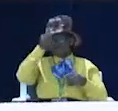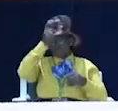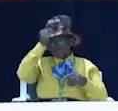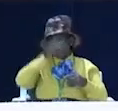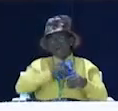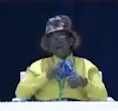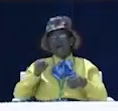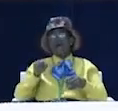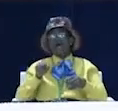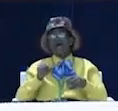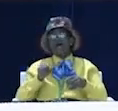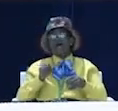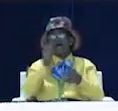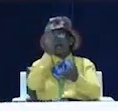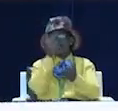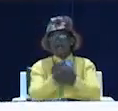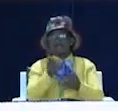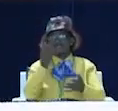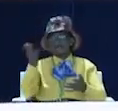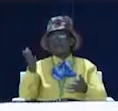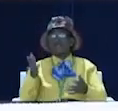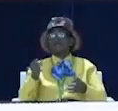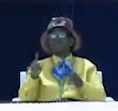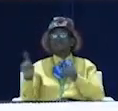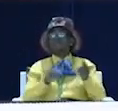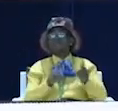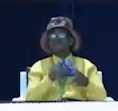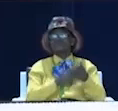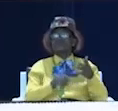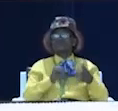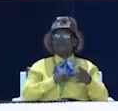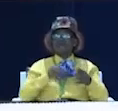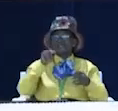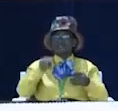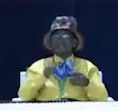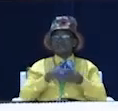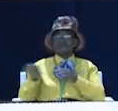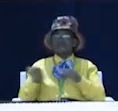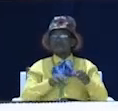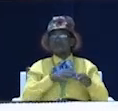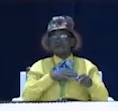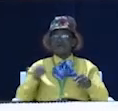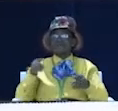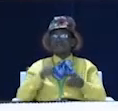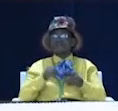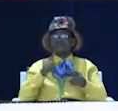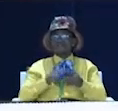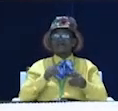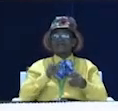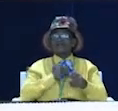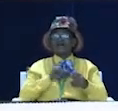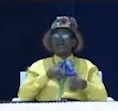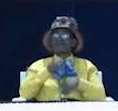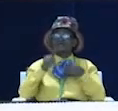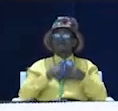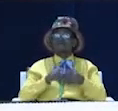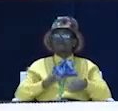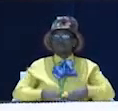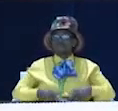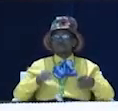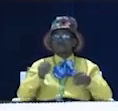I arrived in Singapore, did what I needed to do, and then headed for Australia.